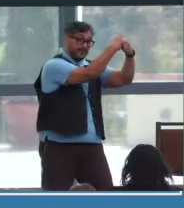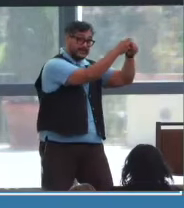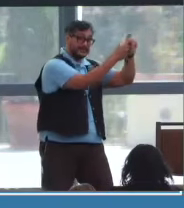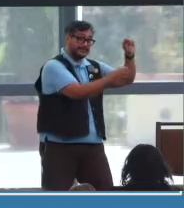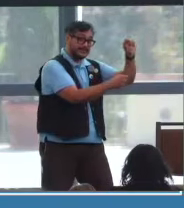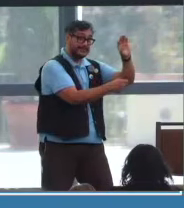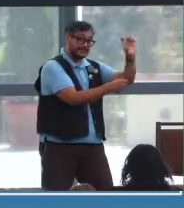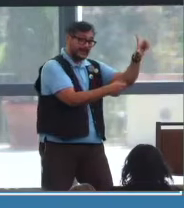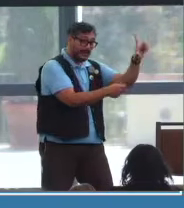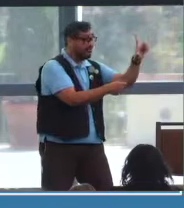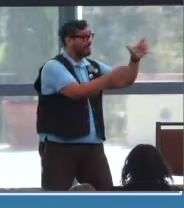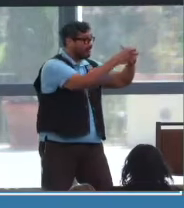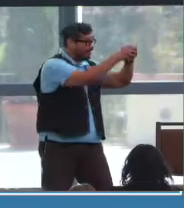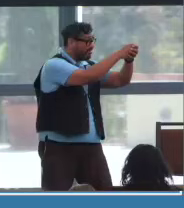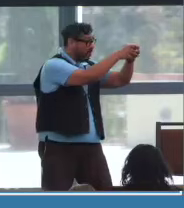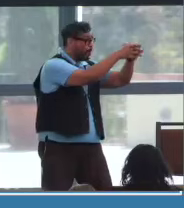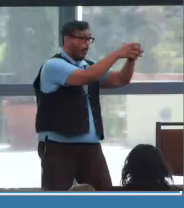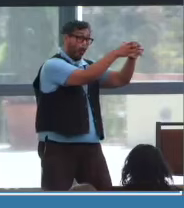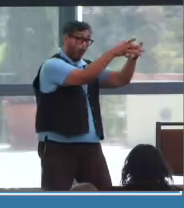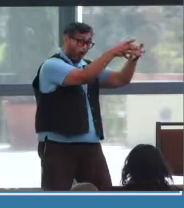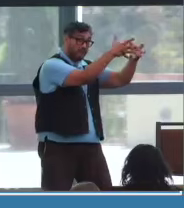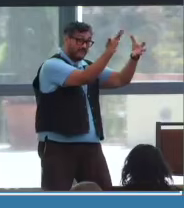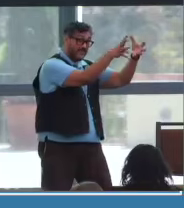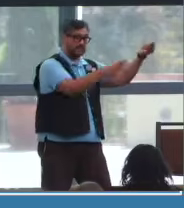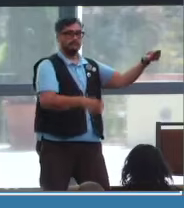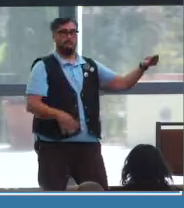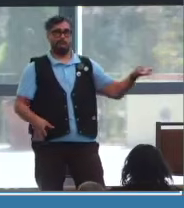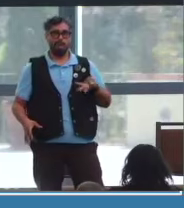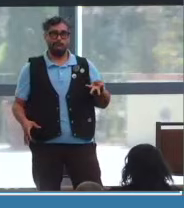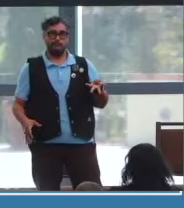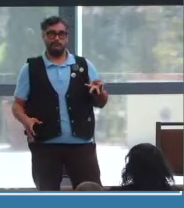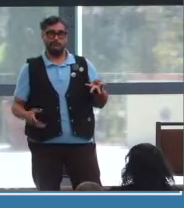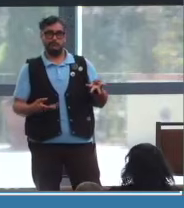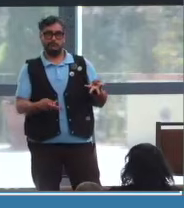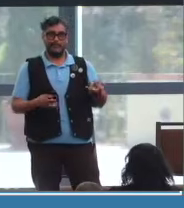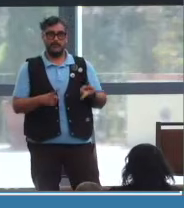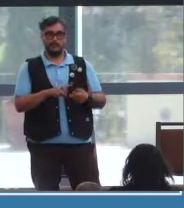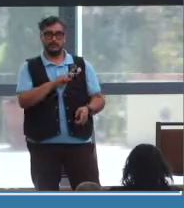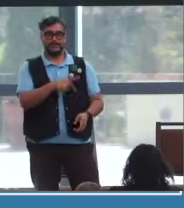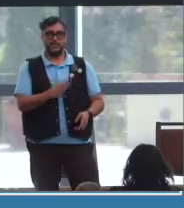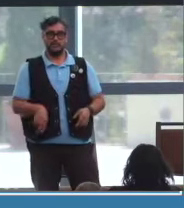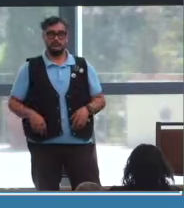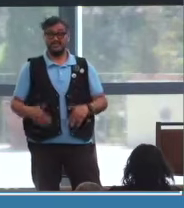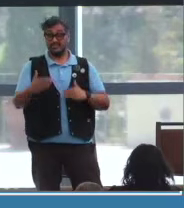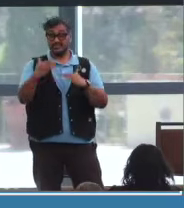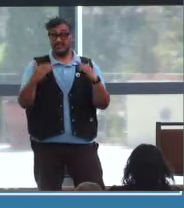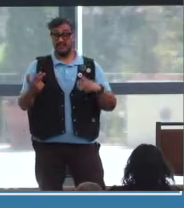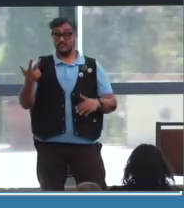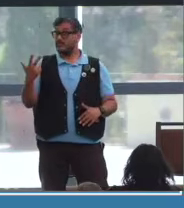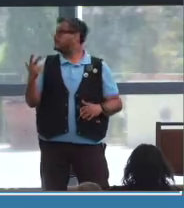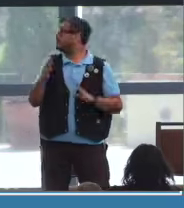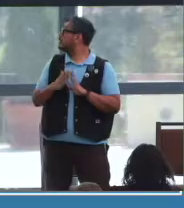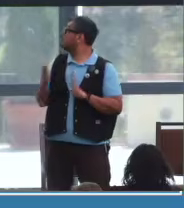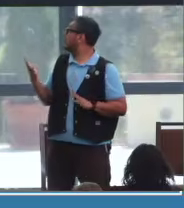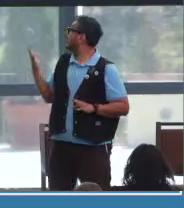expanding those cells to sufficient numbers, and then reinfusing them back into the patient. As you can see, steps 3 to